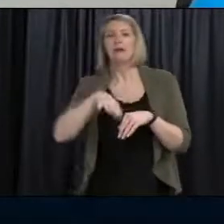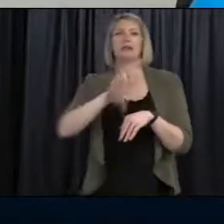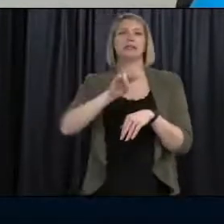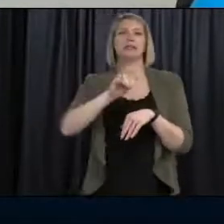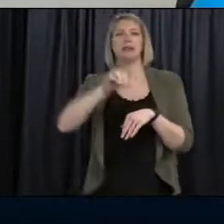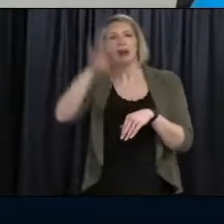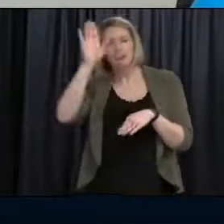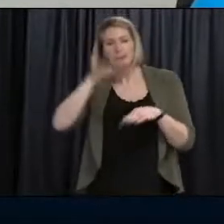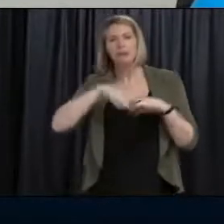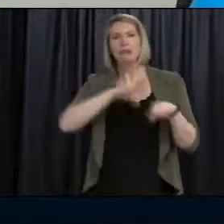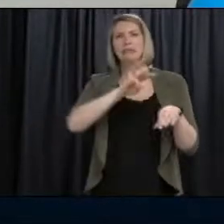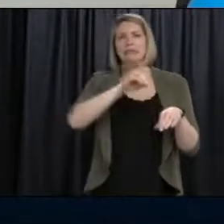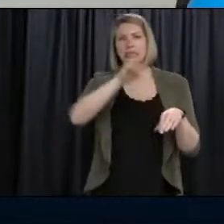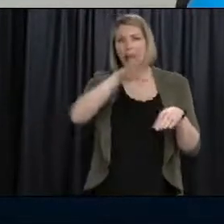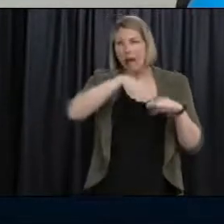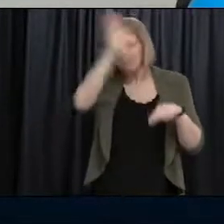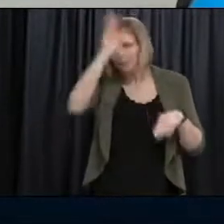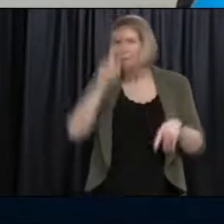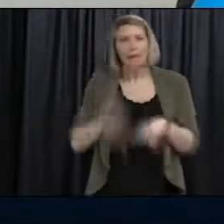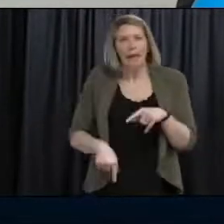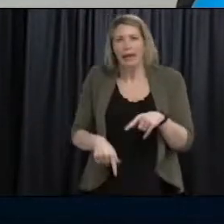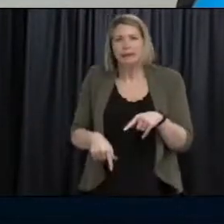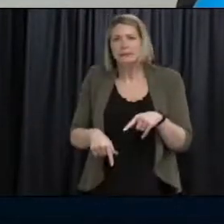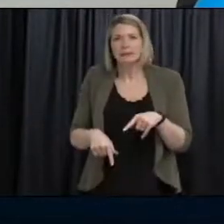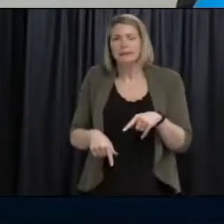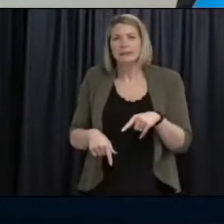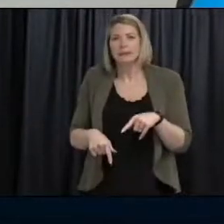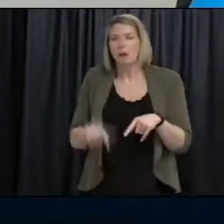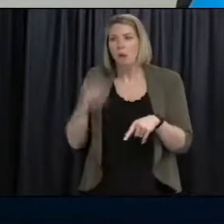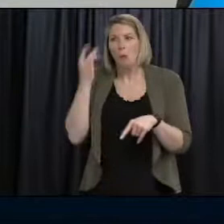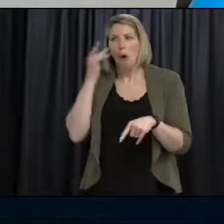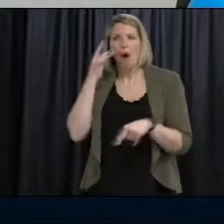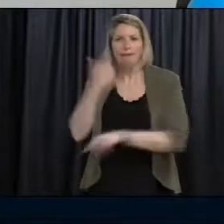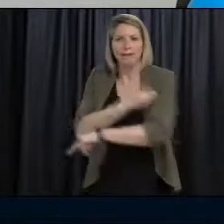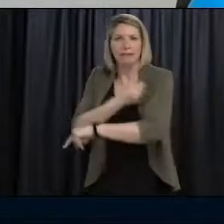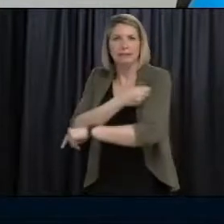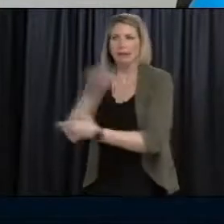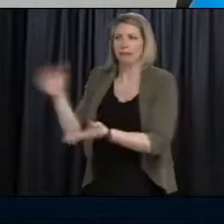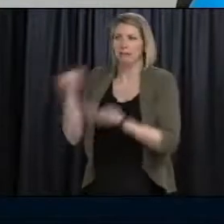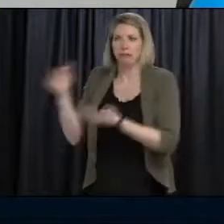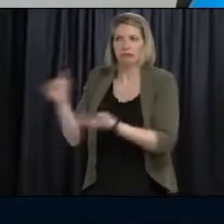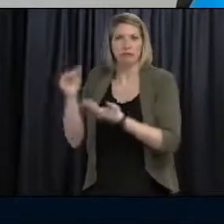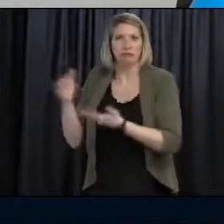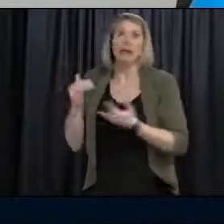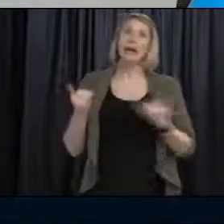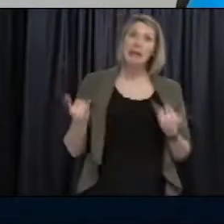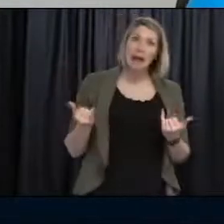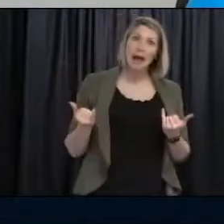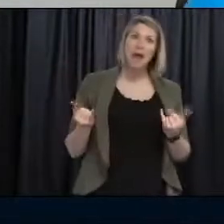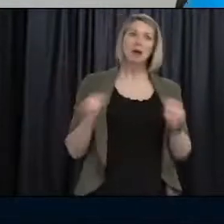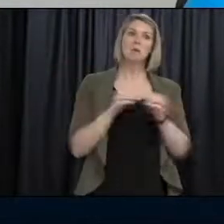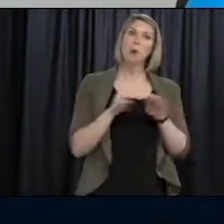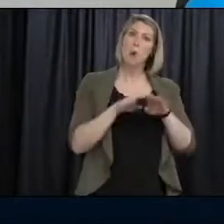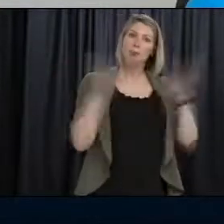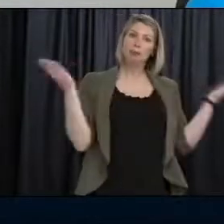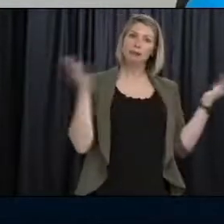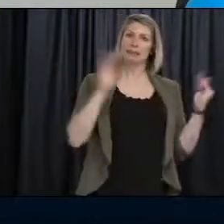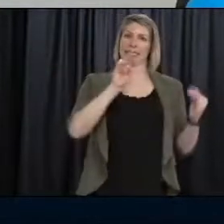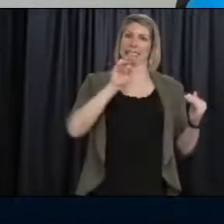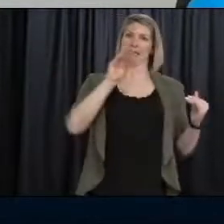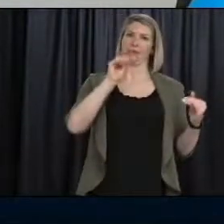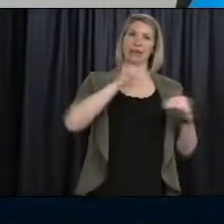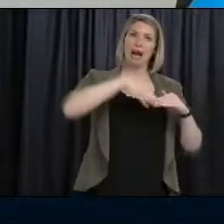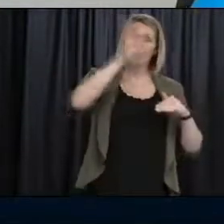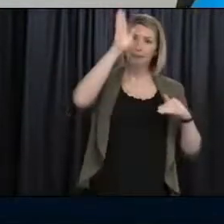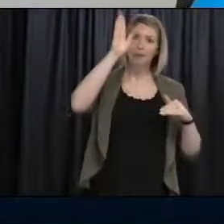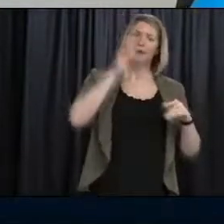are aware of those 4,000 individuals. I think there were some challenges with contacting some of those, and that has been worked on, and my understanding is